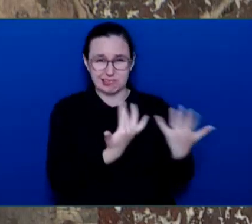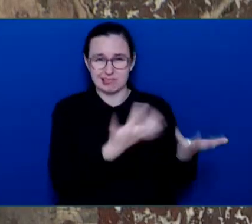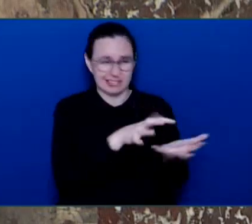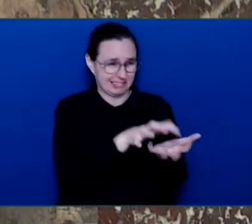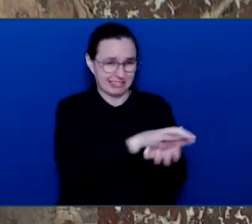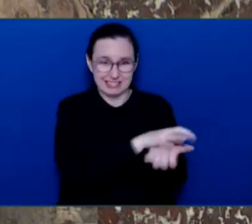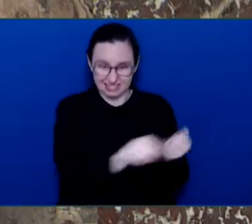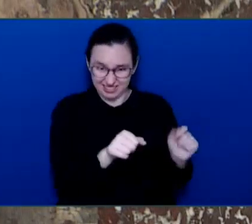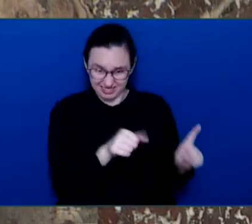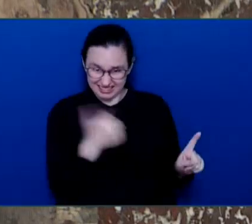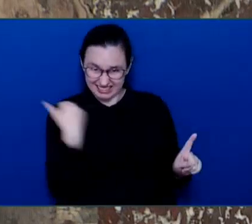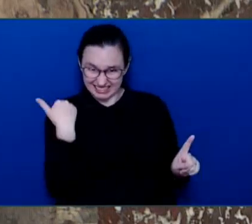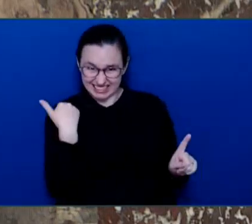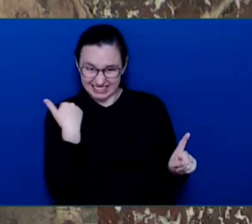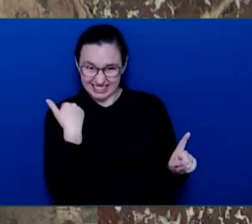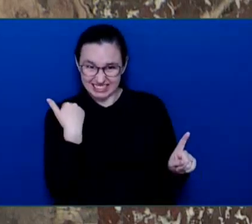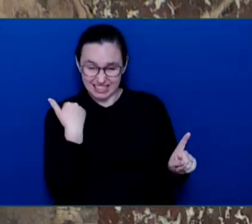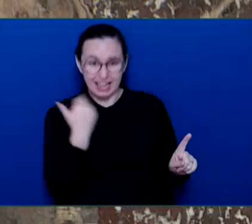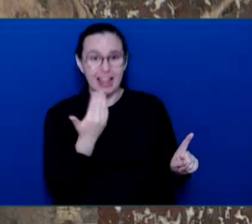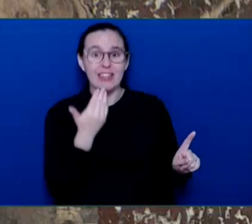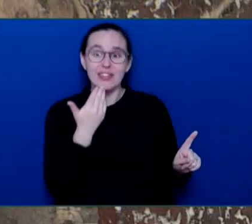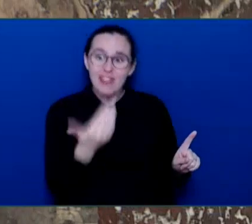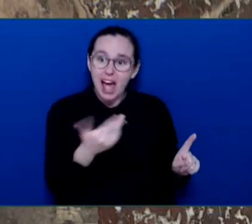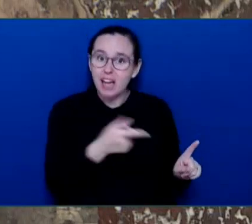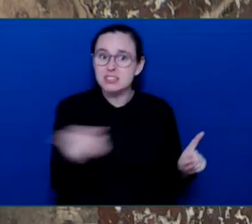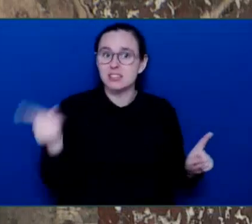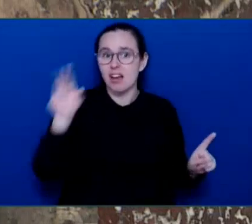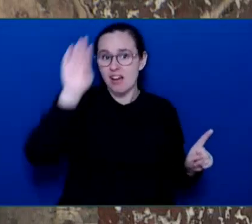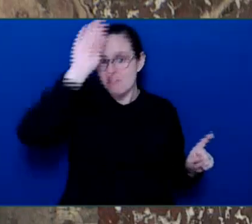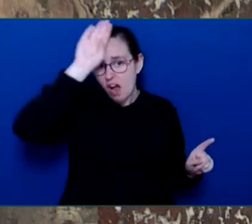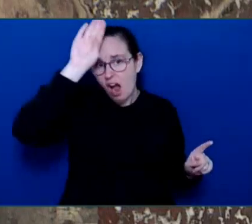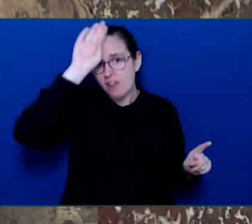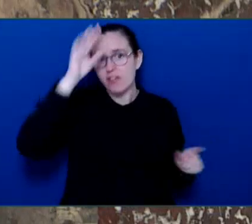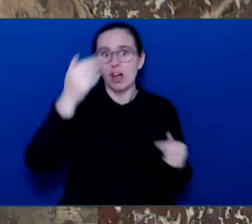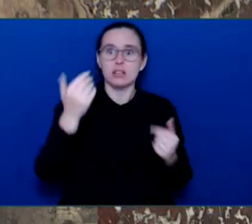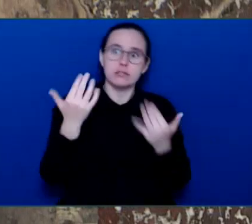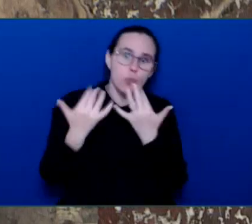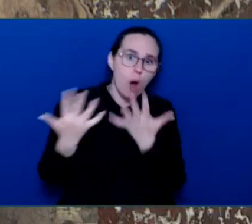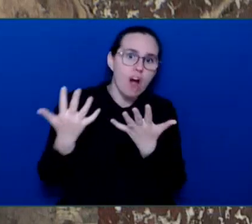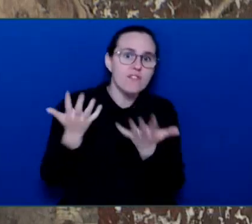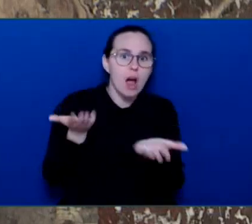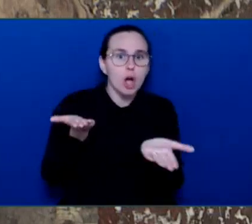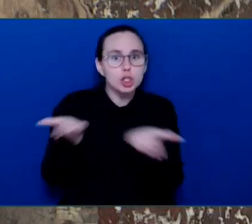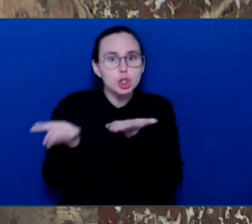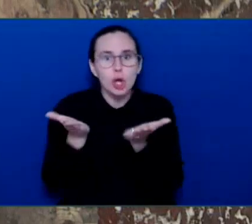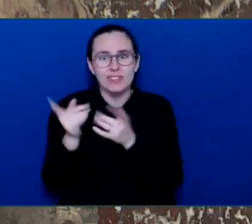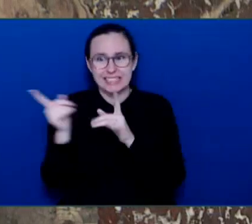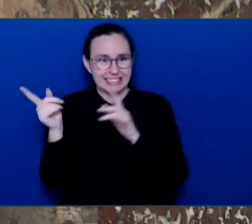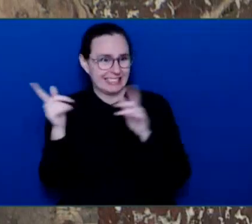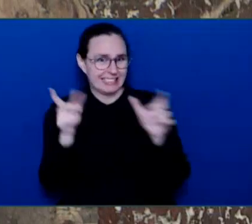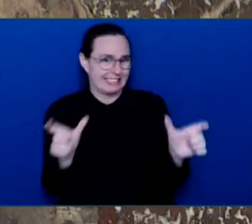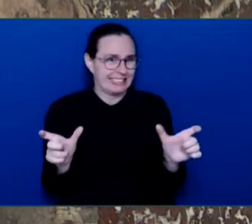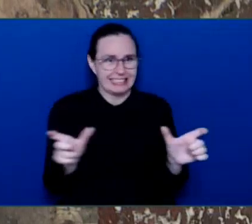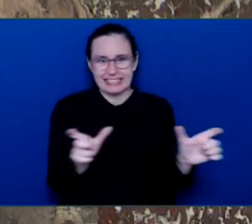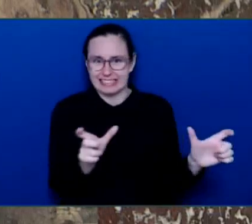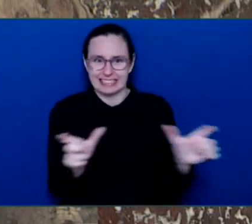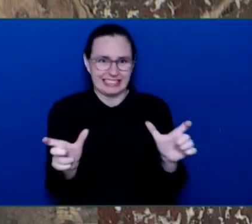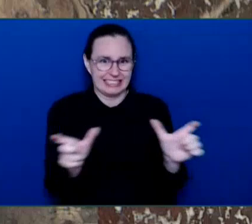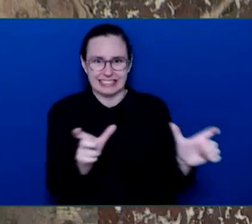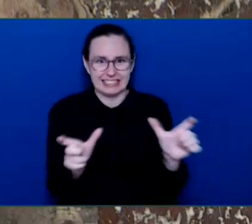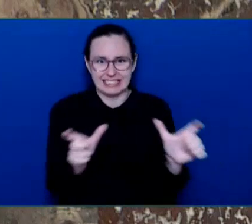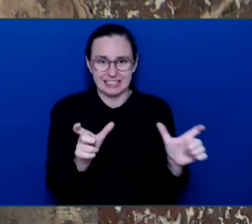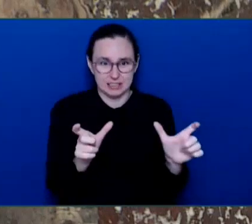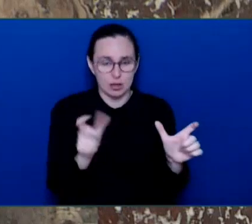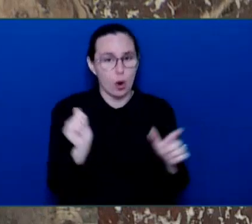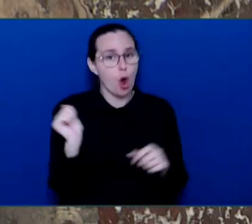across the province that came to fight what everybody agrees was a climate-related disaster. The whole city burned